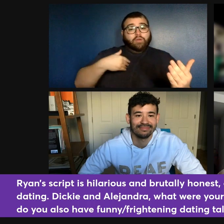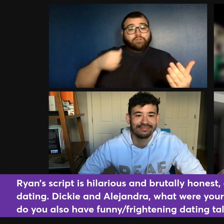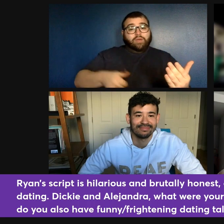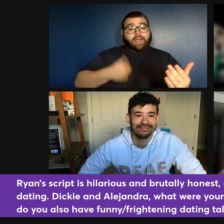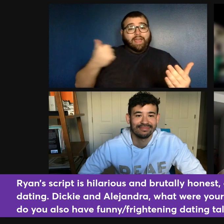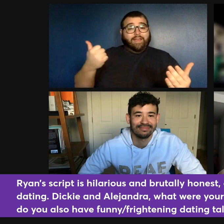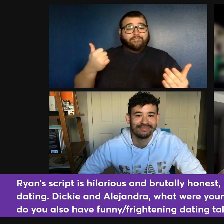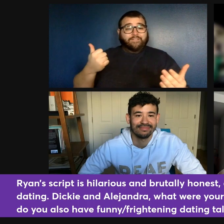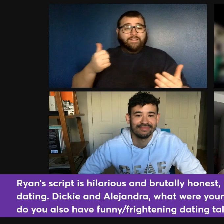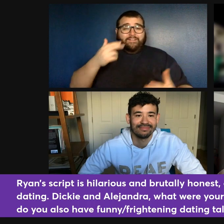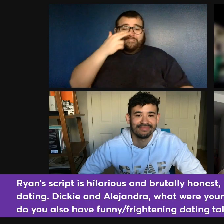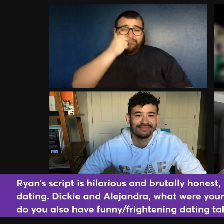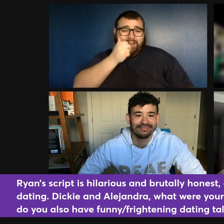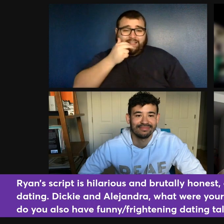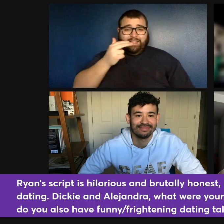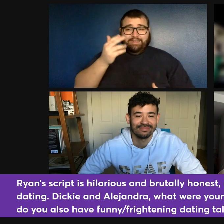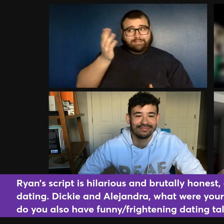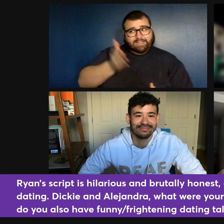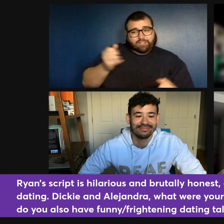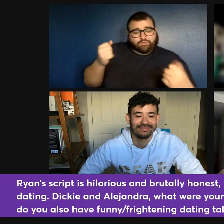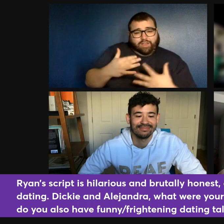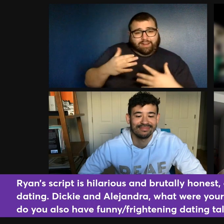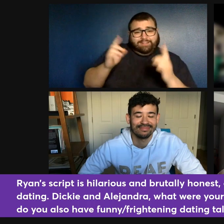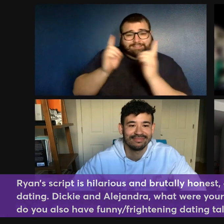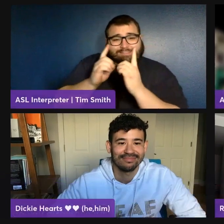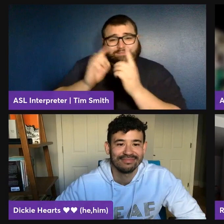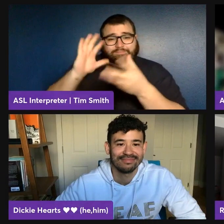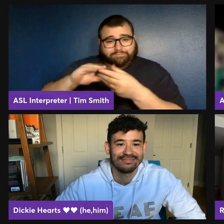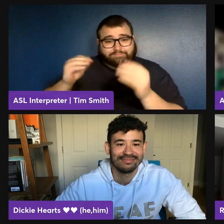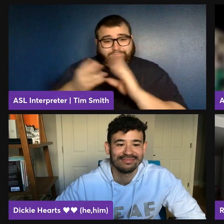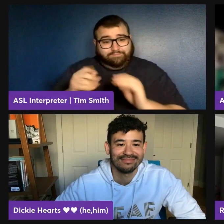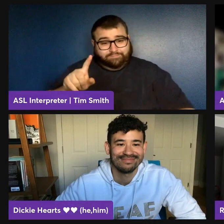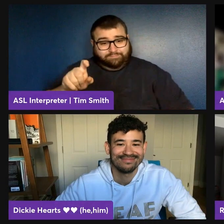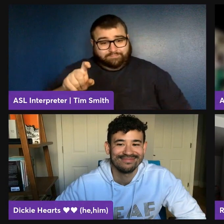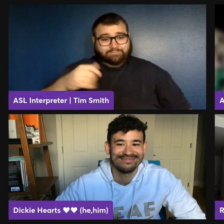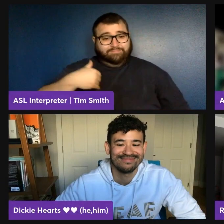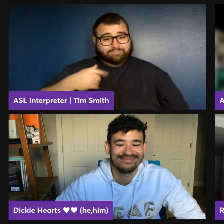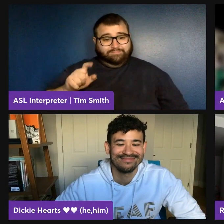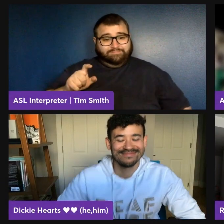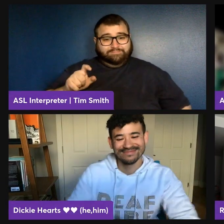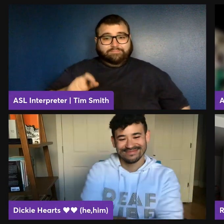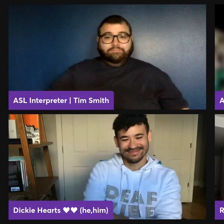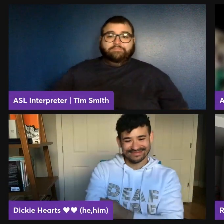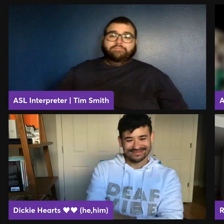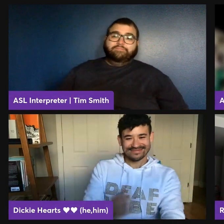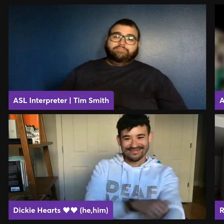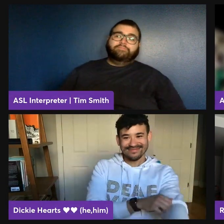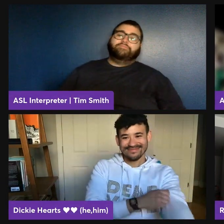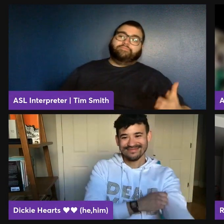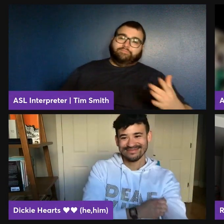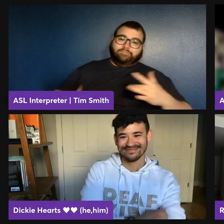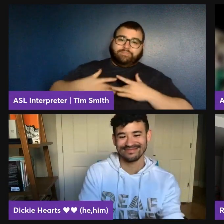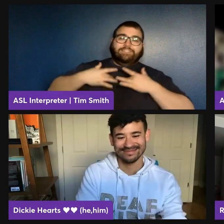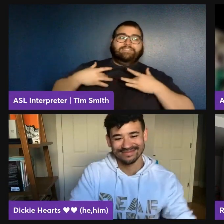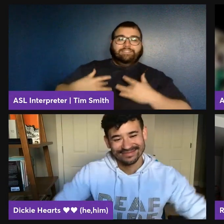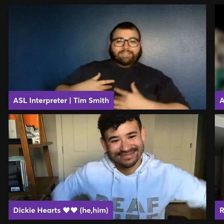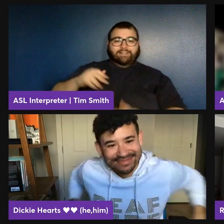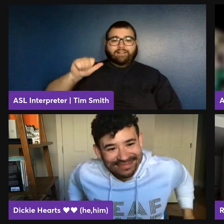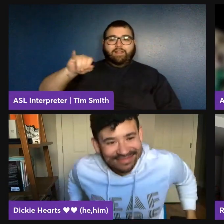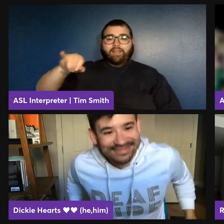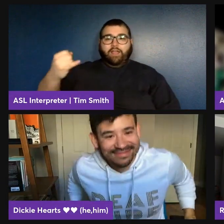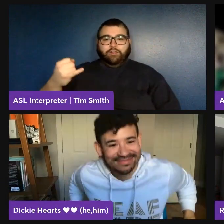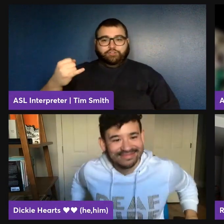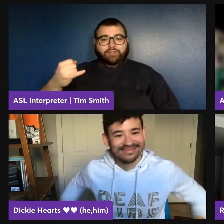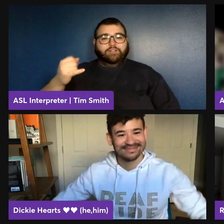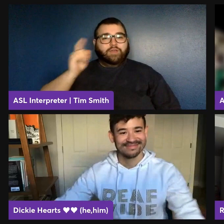funny / frightening dating tales? Well, it says Dickie and Alejandra, so I think we should